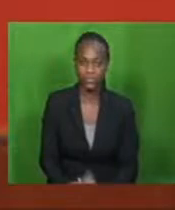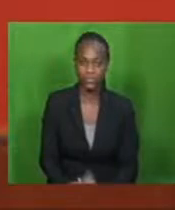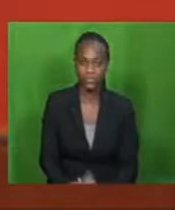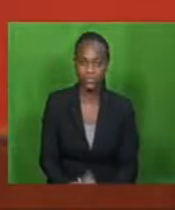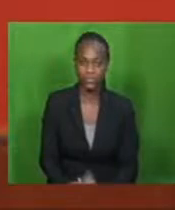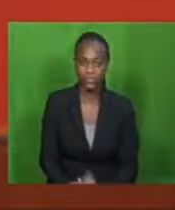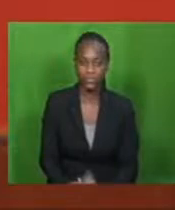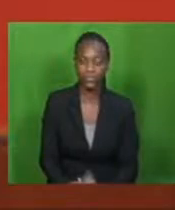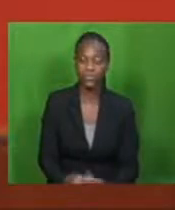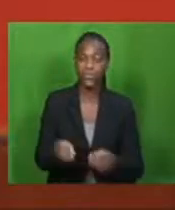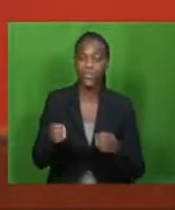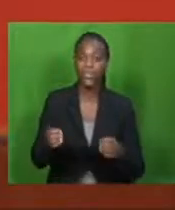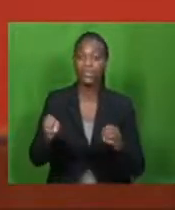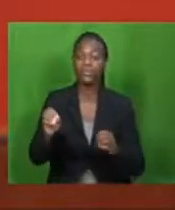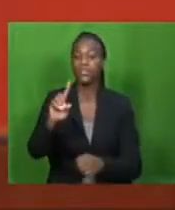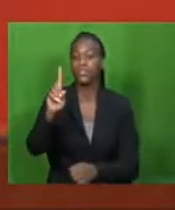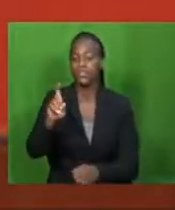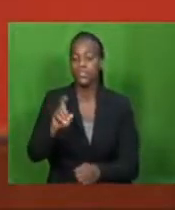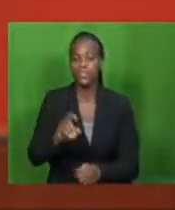Urgent questions.